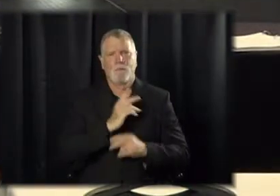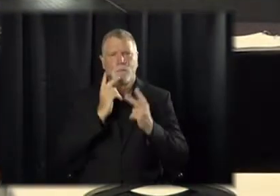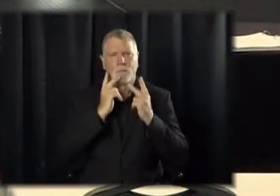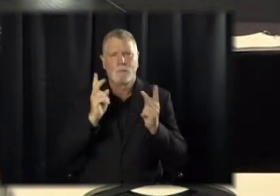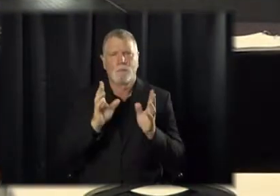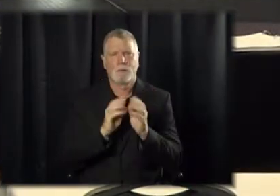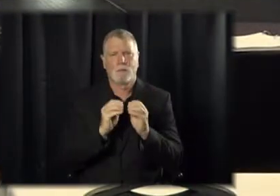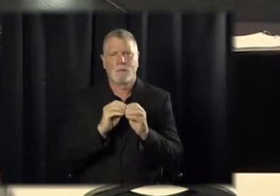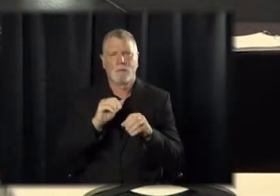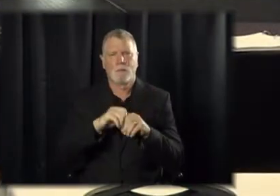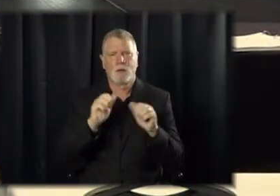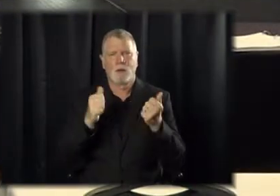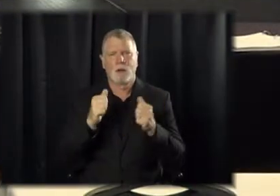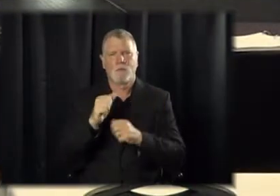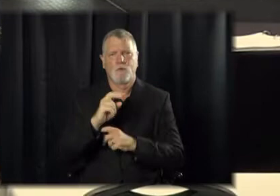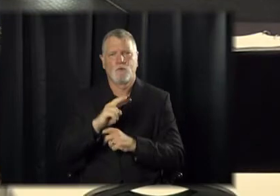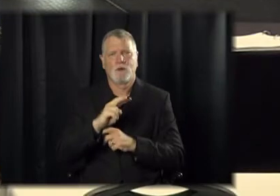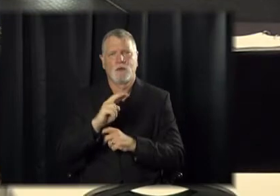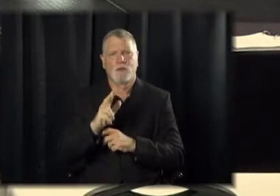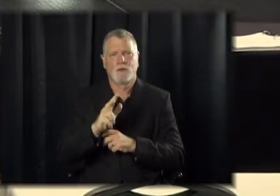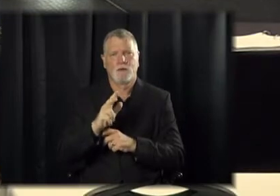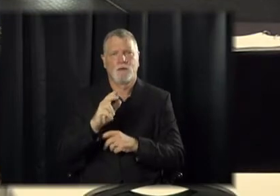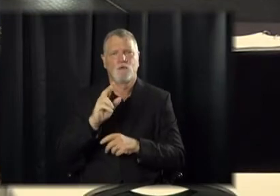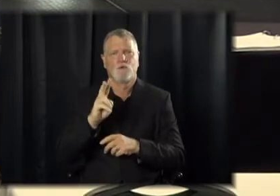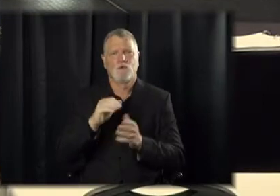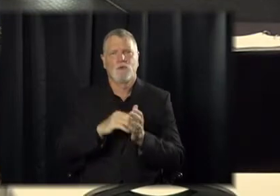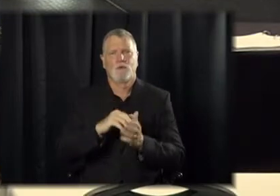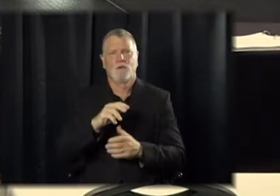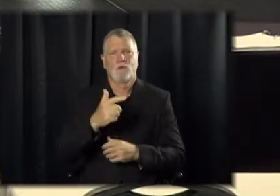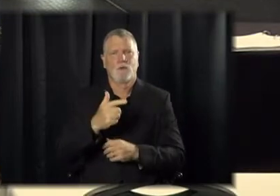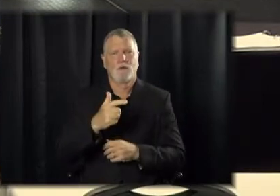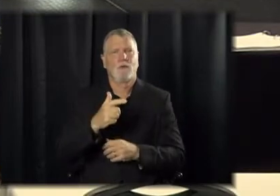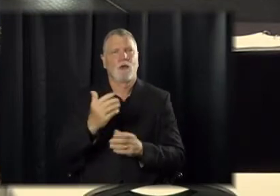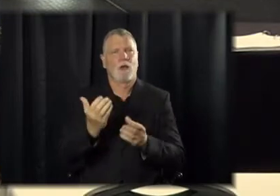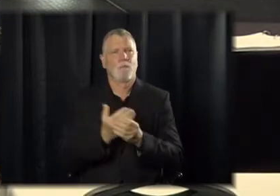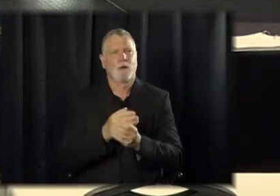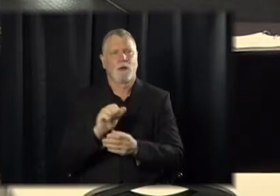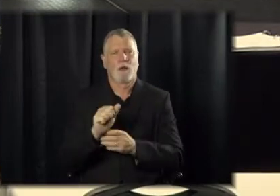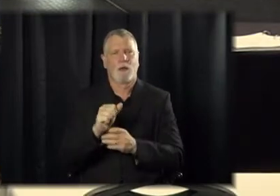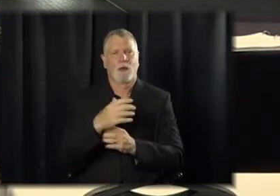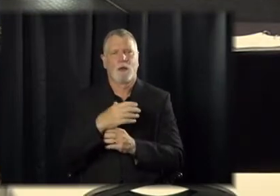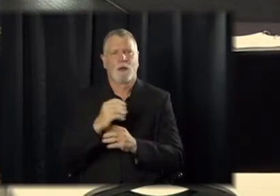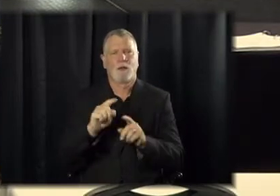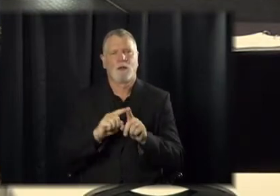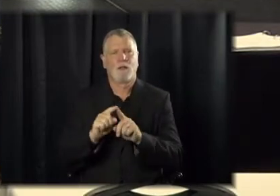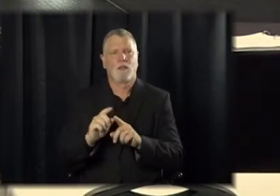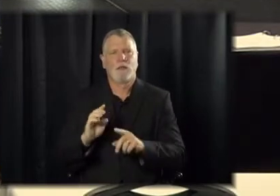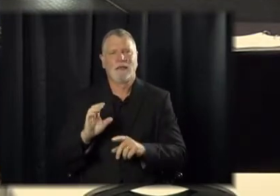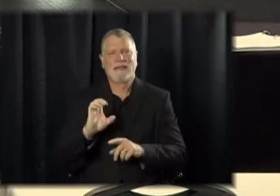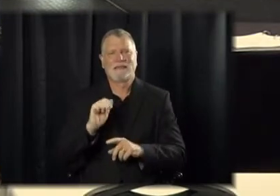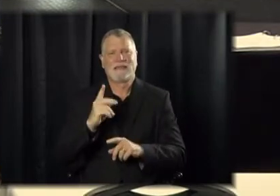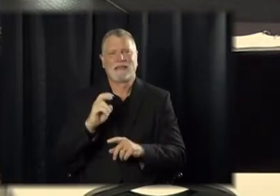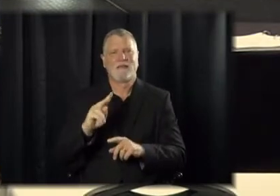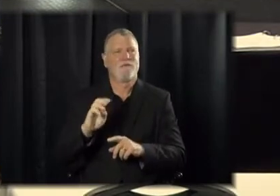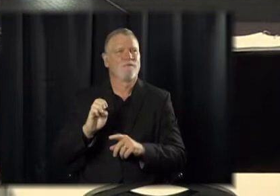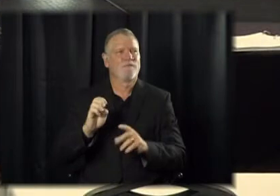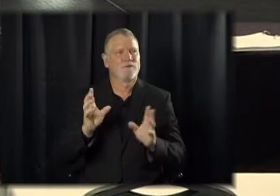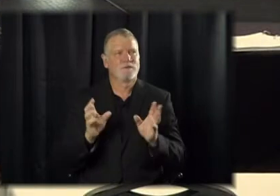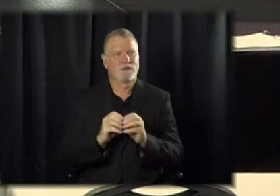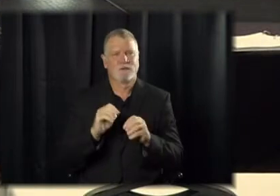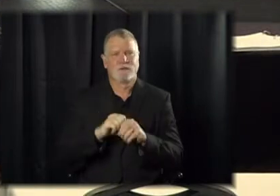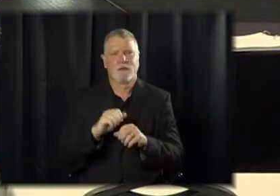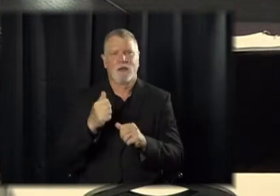meeting held on April 23rd, 2021, attached as Appendix A, and the minutes of the executive sessions held on April 25th,